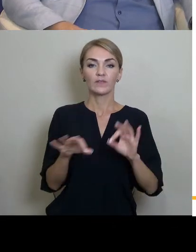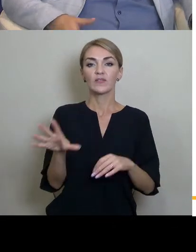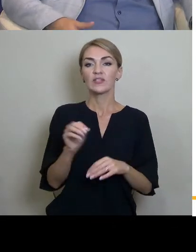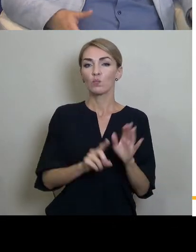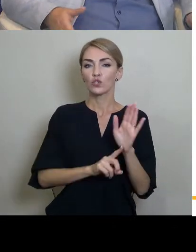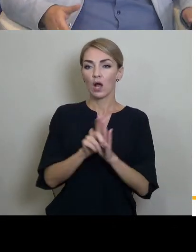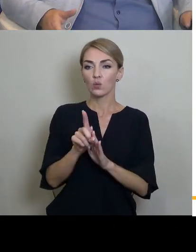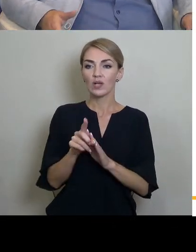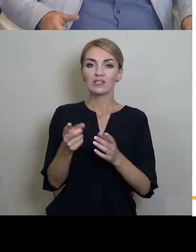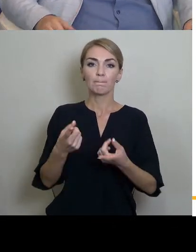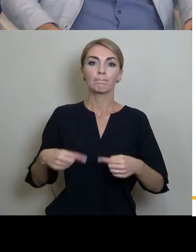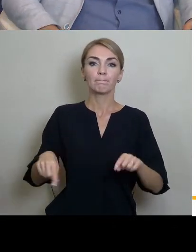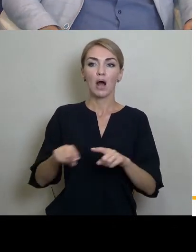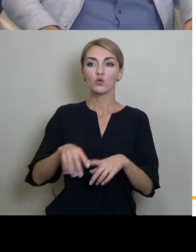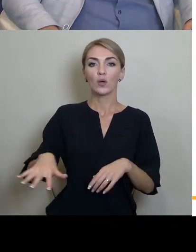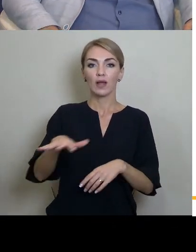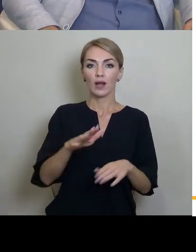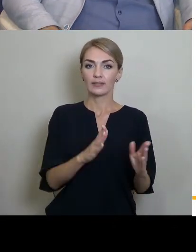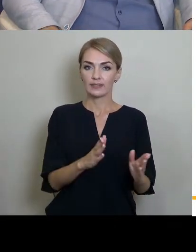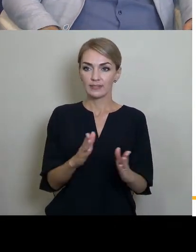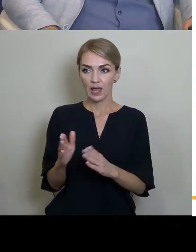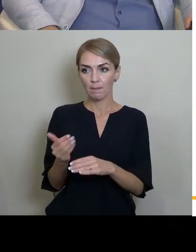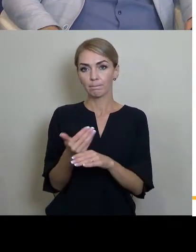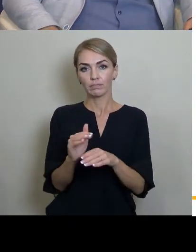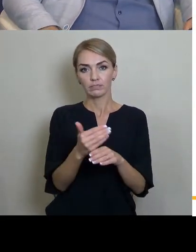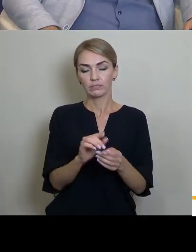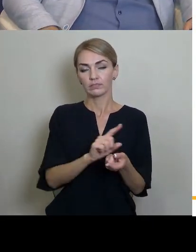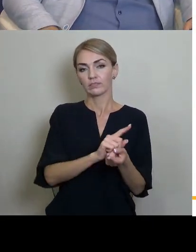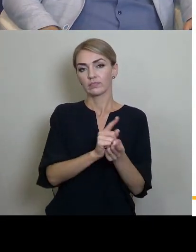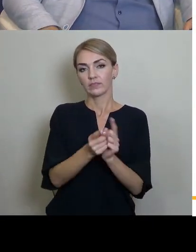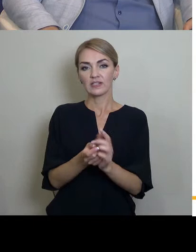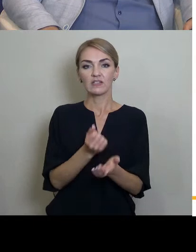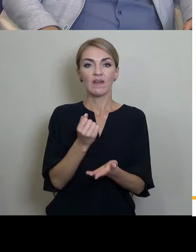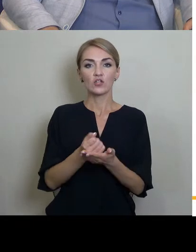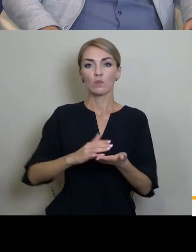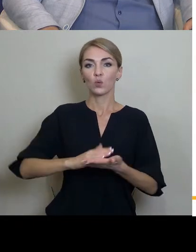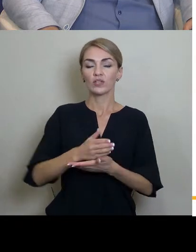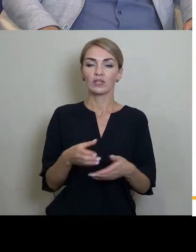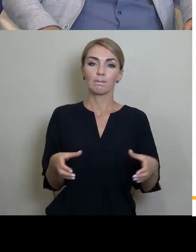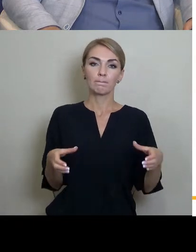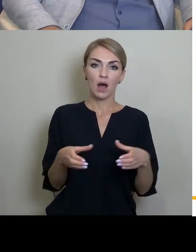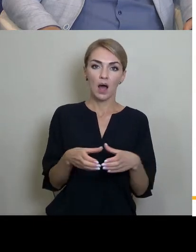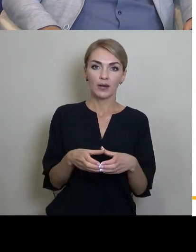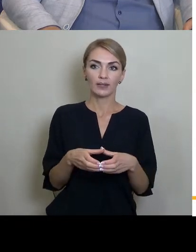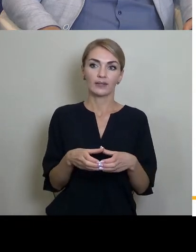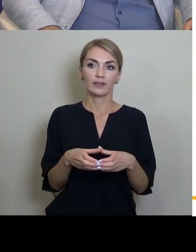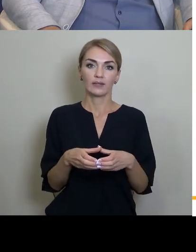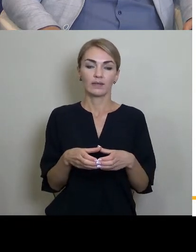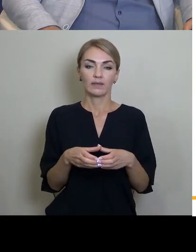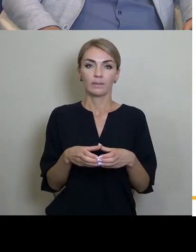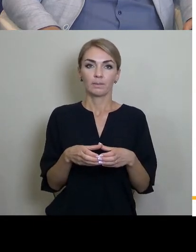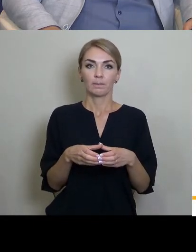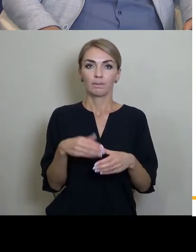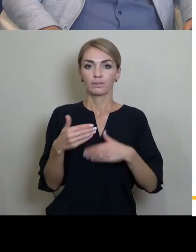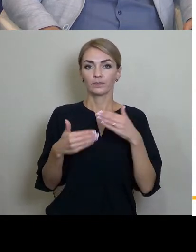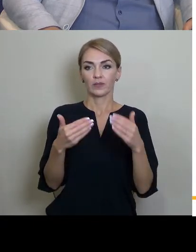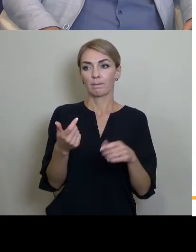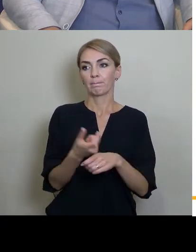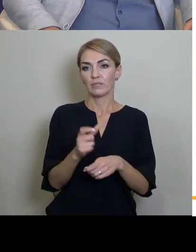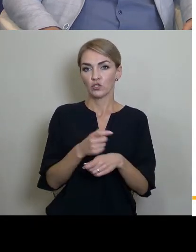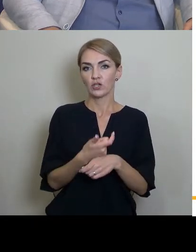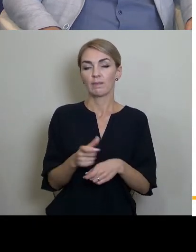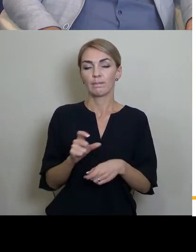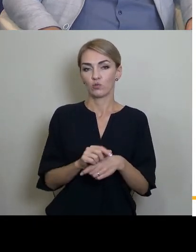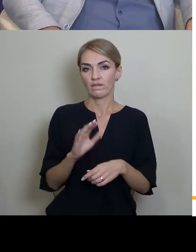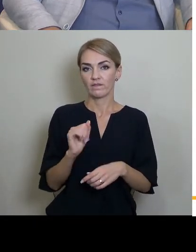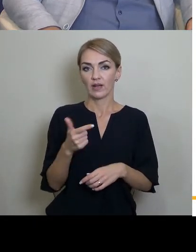of majoritarian and the other types. So everything started with the